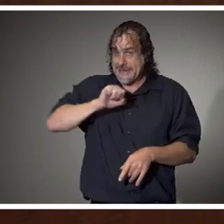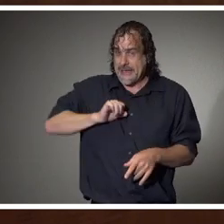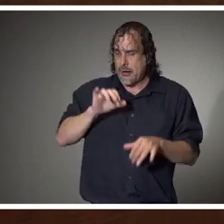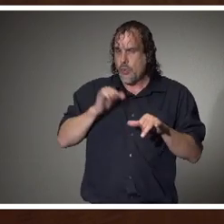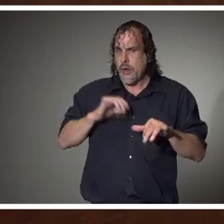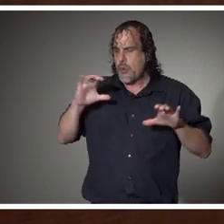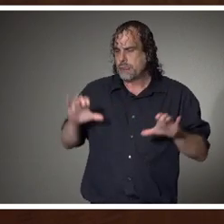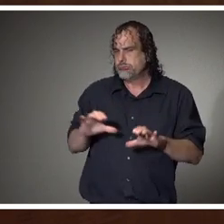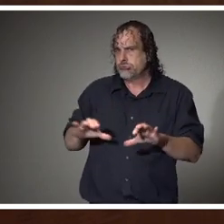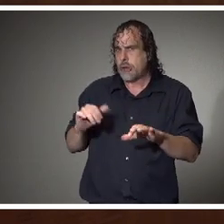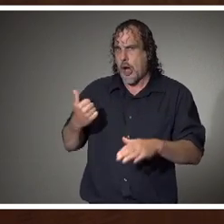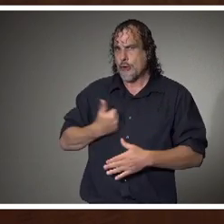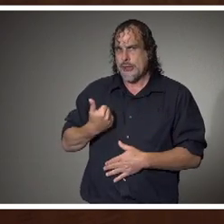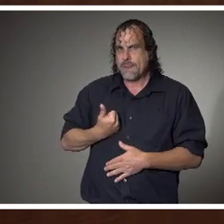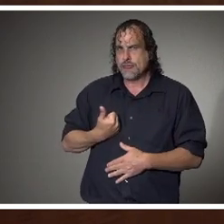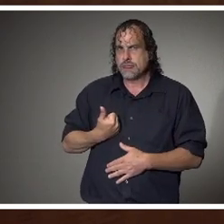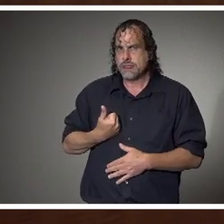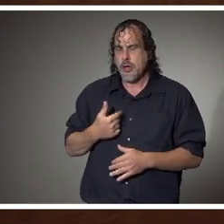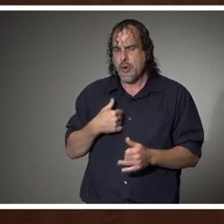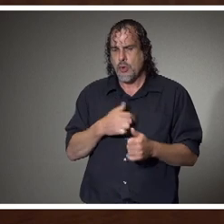that next week. We need to confirm